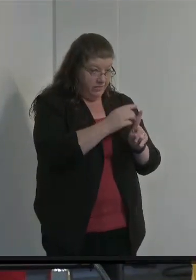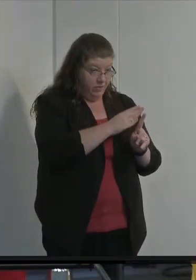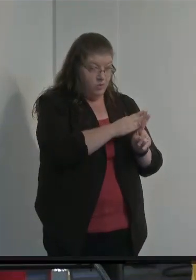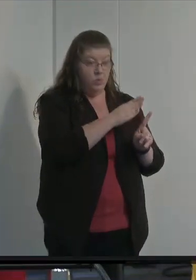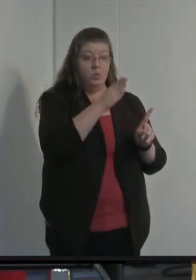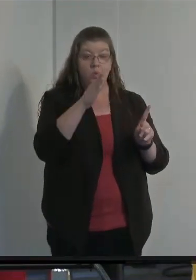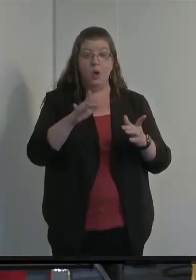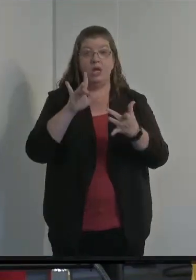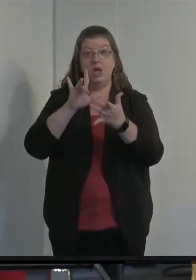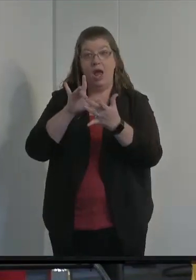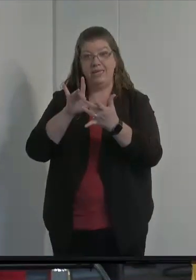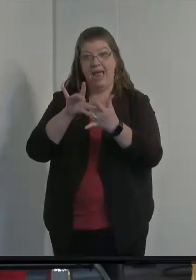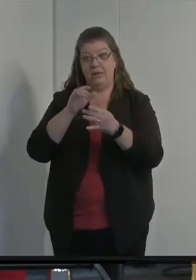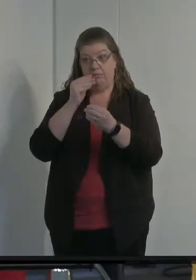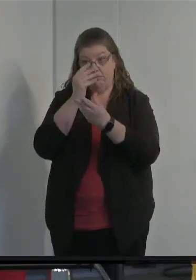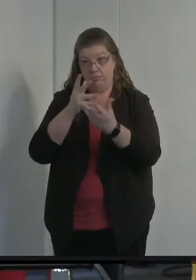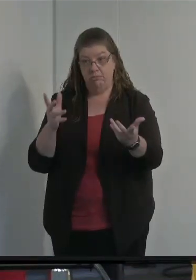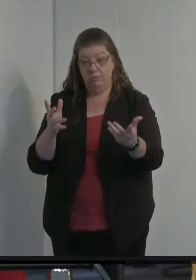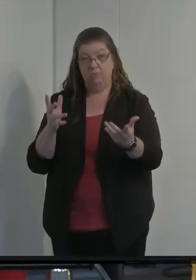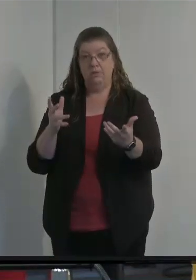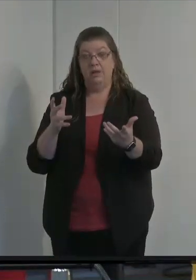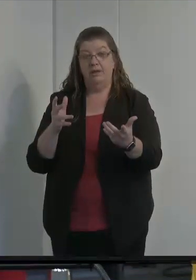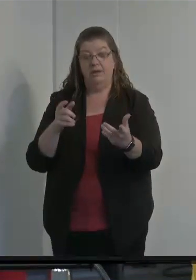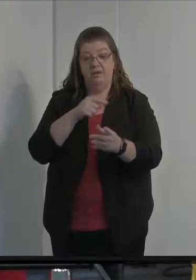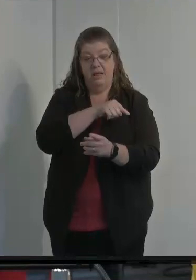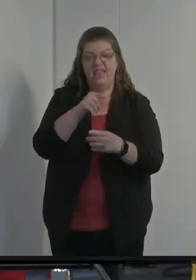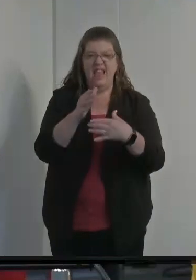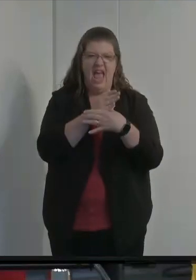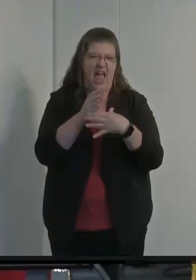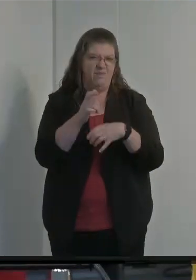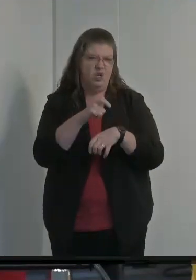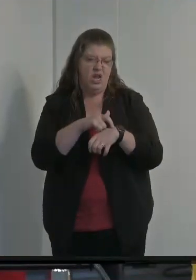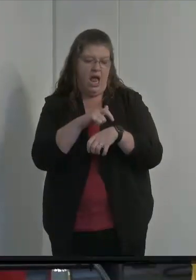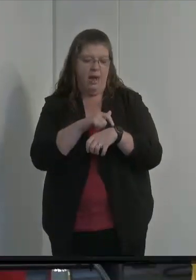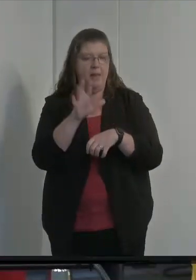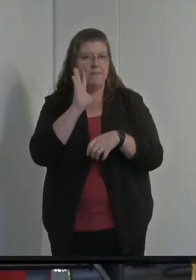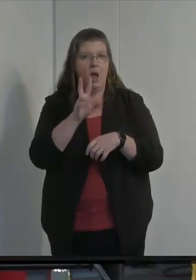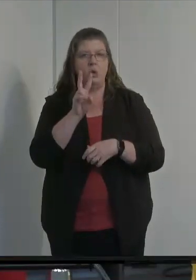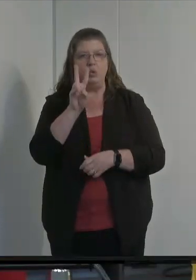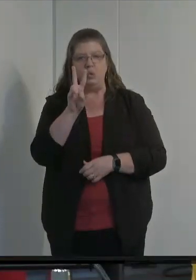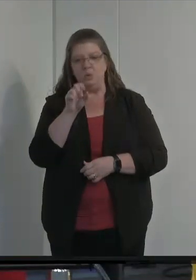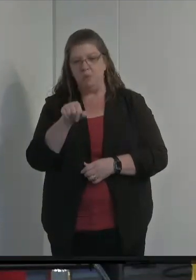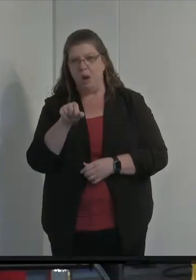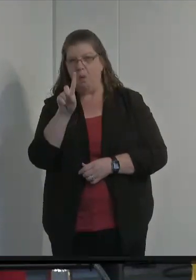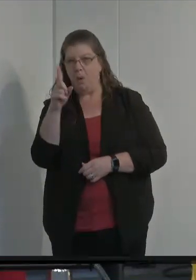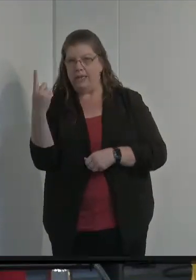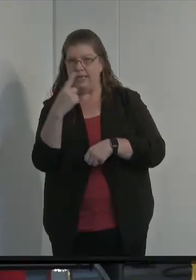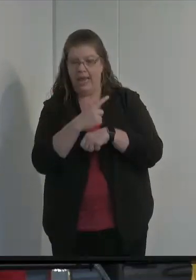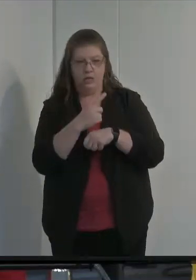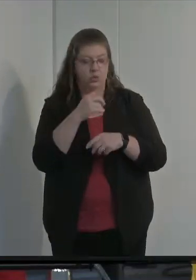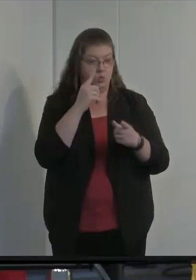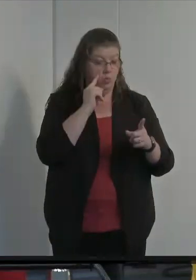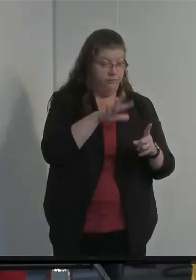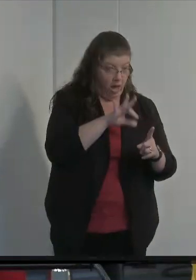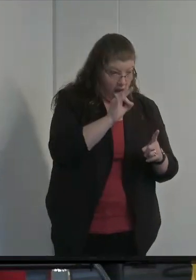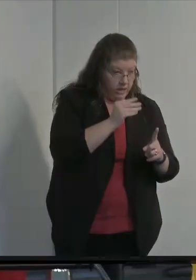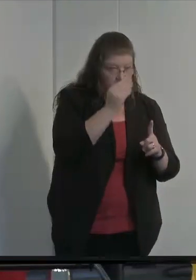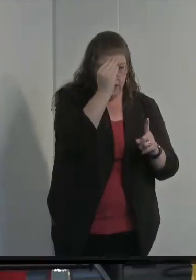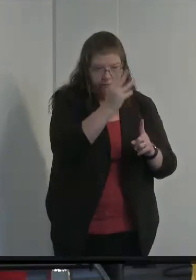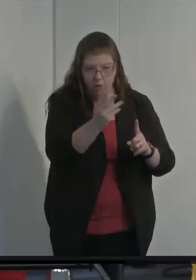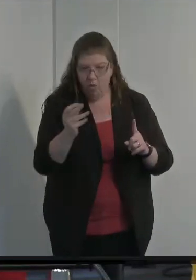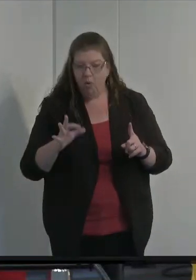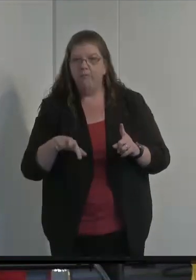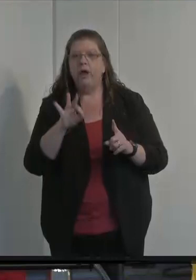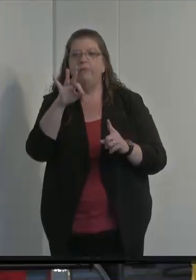a positive case, it takes us approximately 2.1 days. All